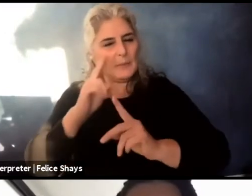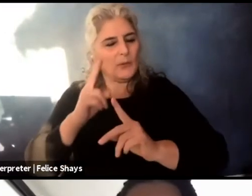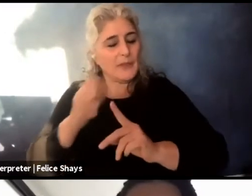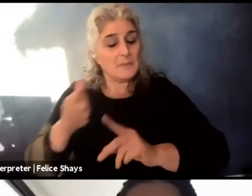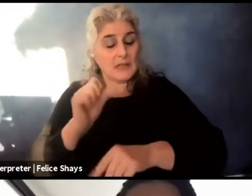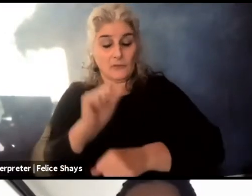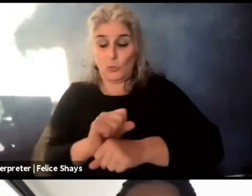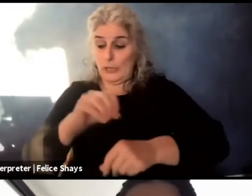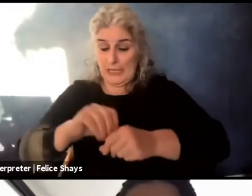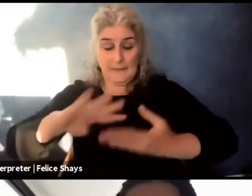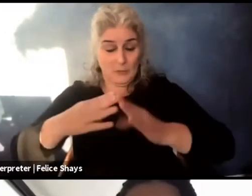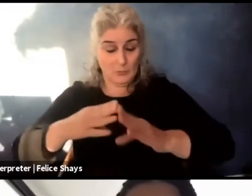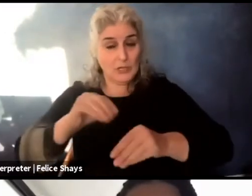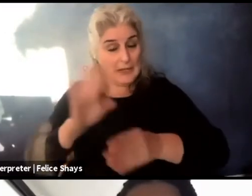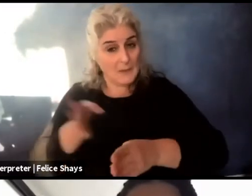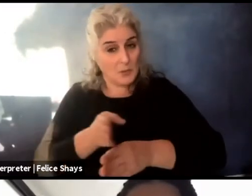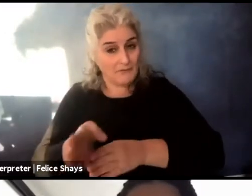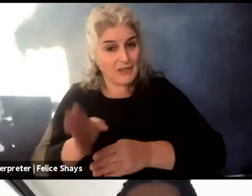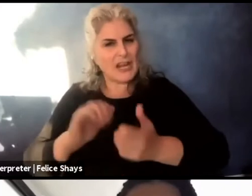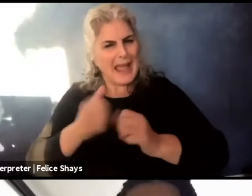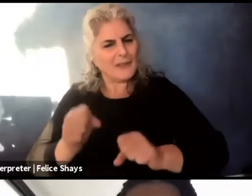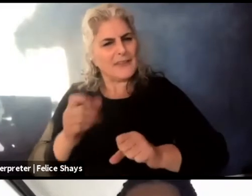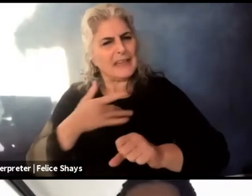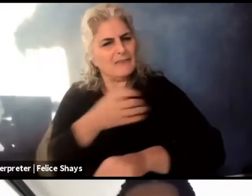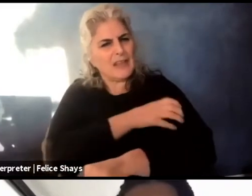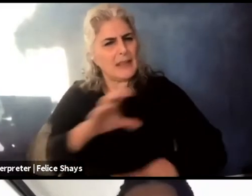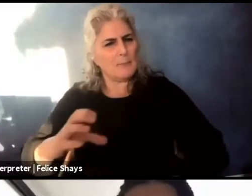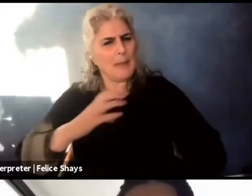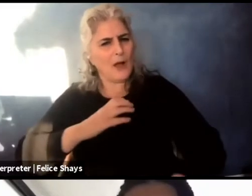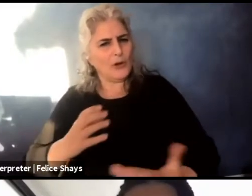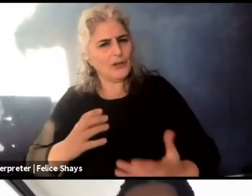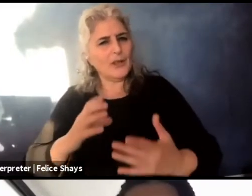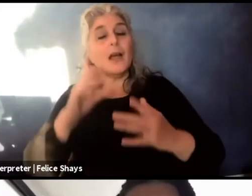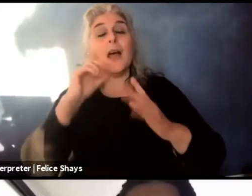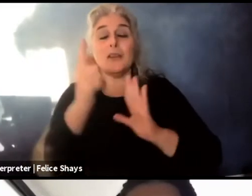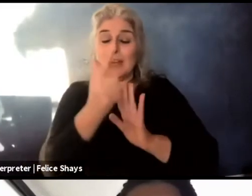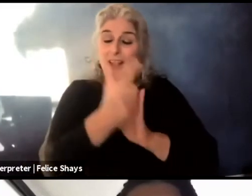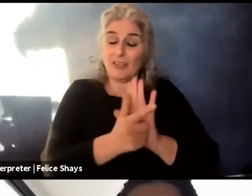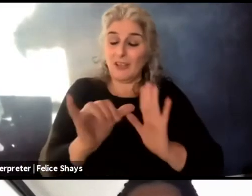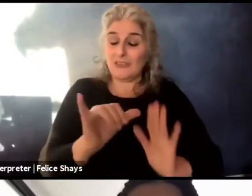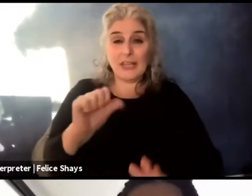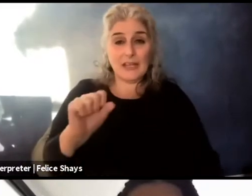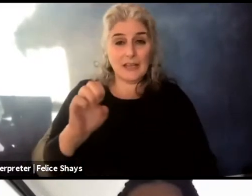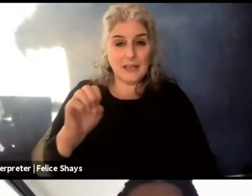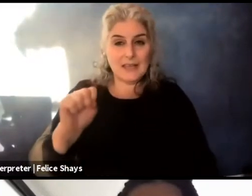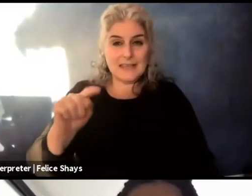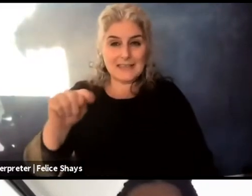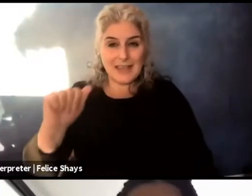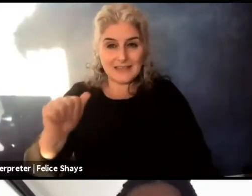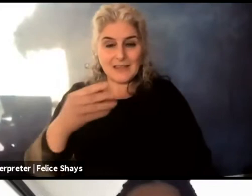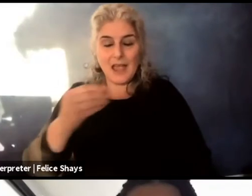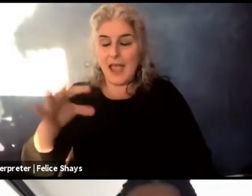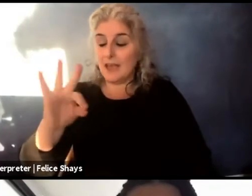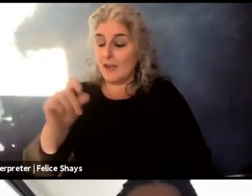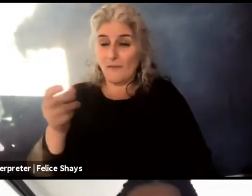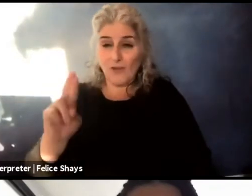the community, within the profession. And how, you know, laws like SESTA, FOSTA, and the threat of the EARN IT Act have